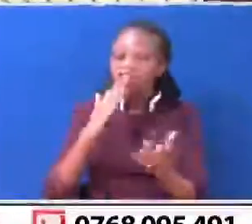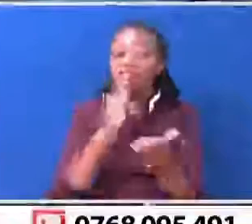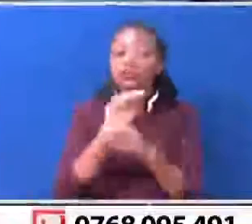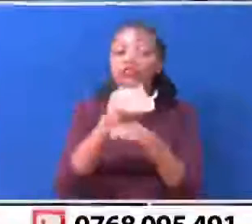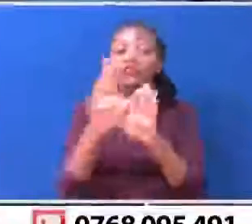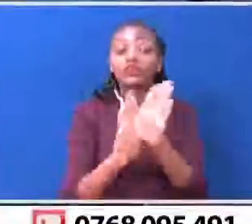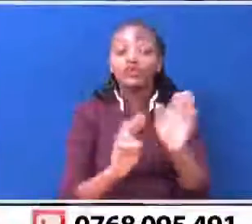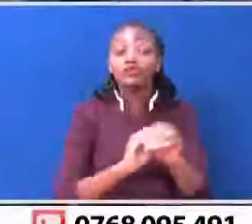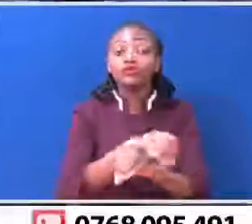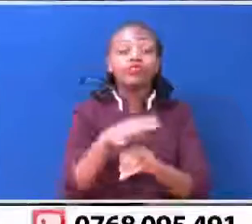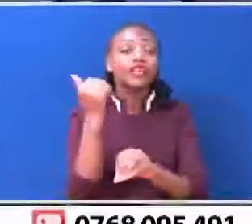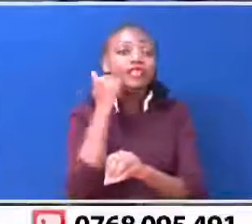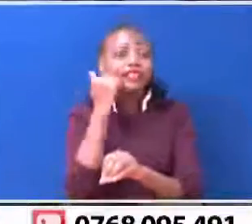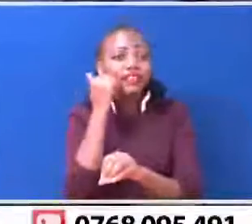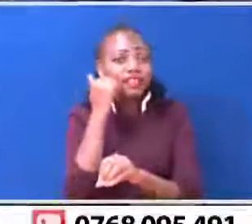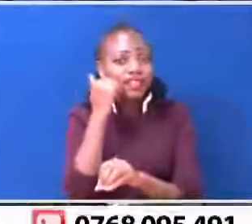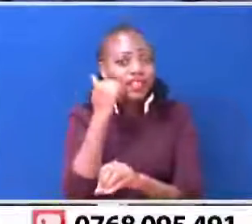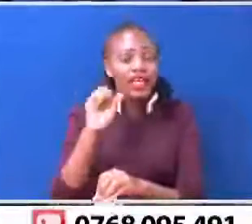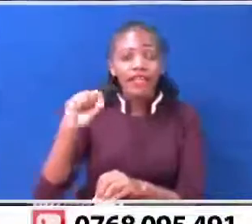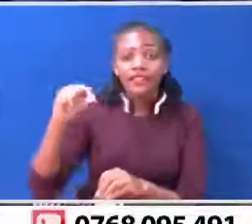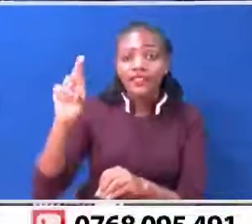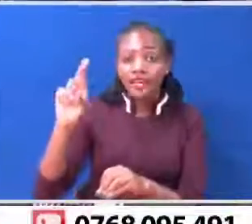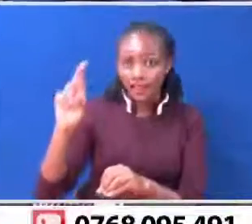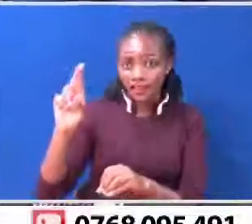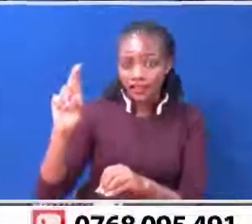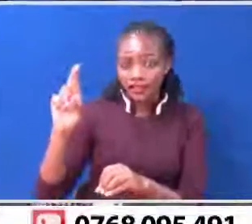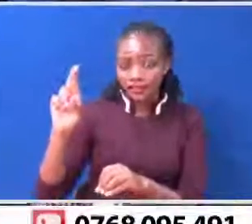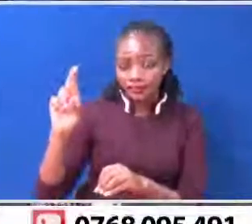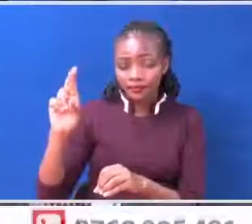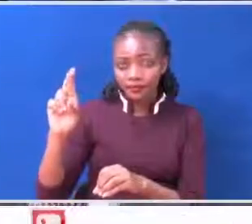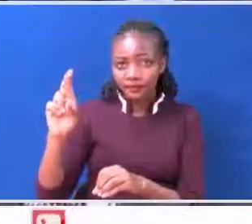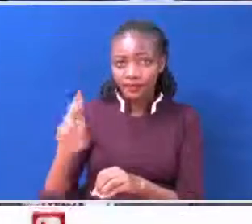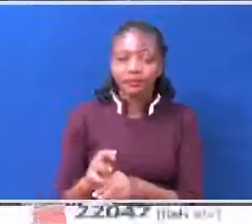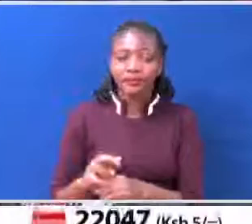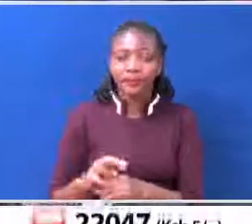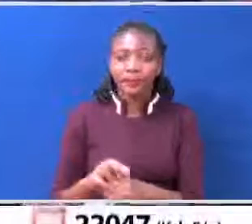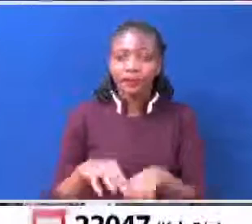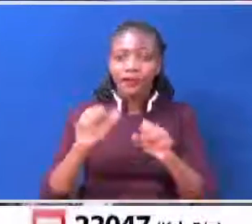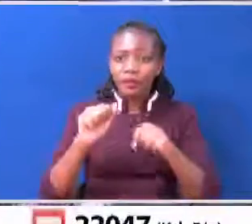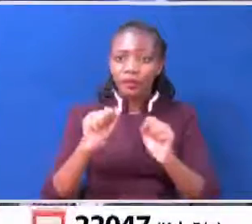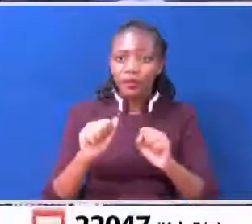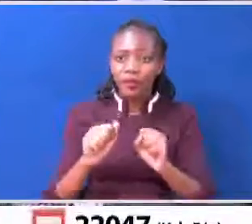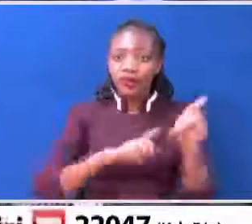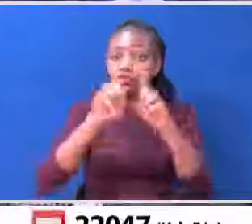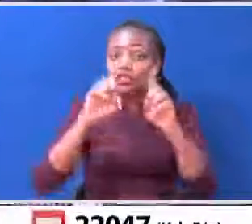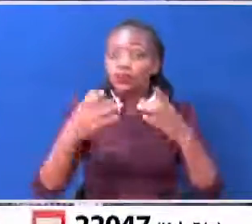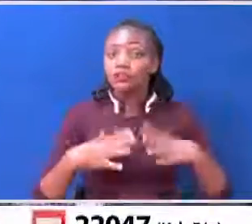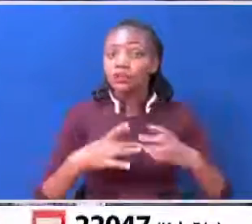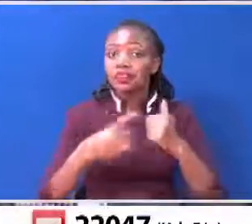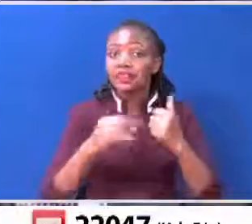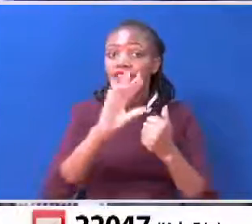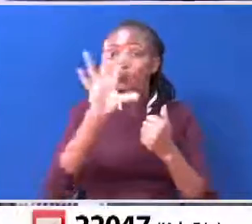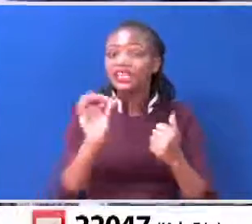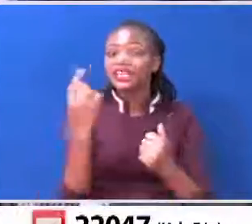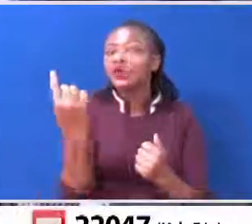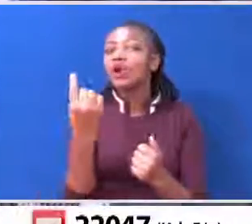kikamilifu. SGR, the guardians of the demand, it will be only be taking 60% of the